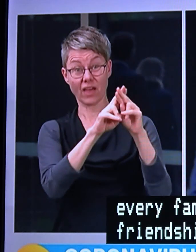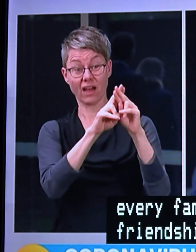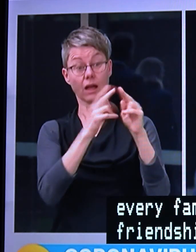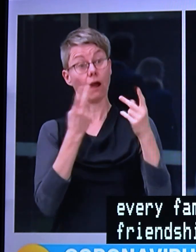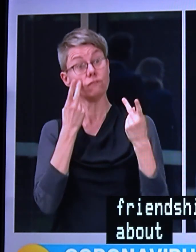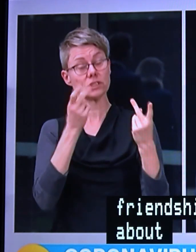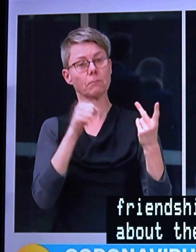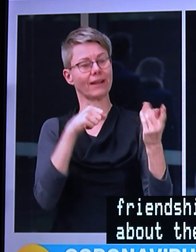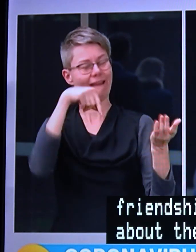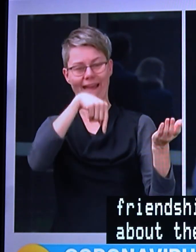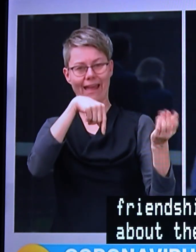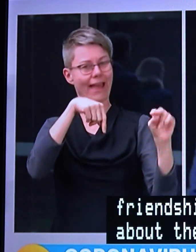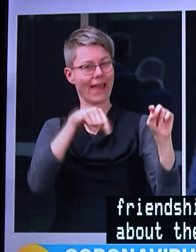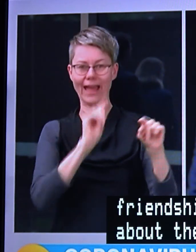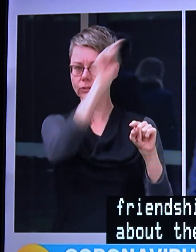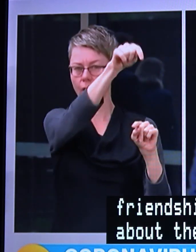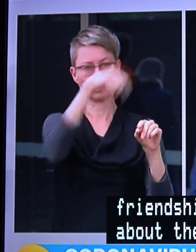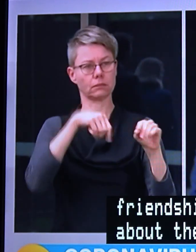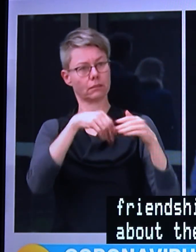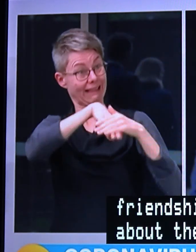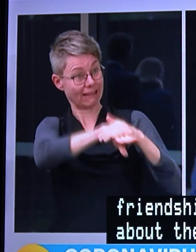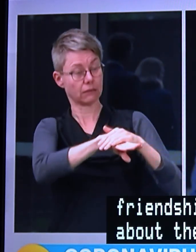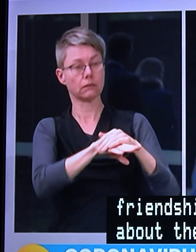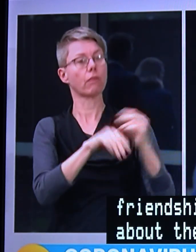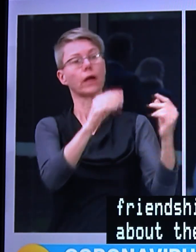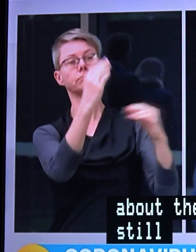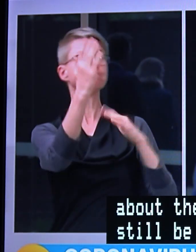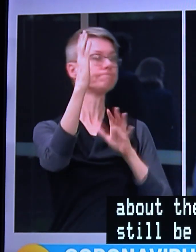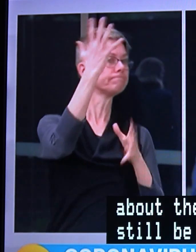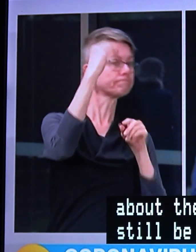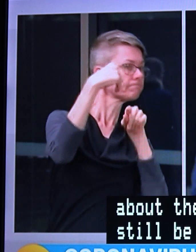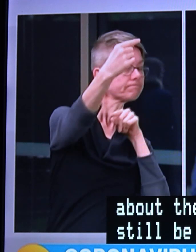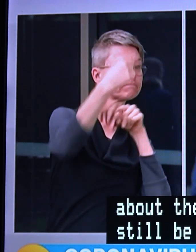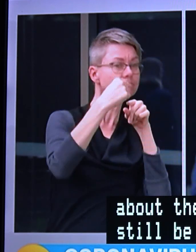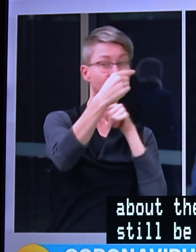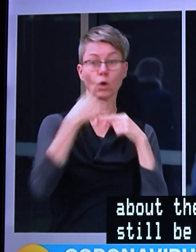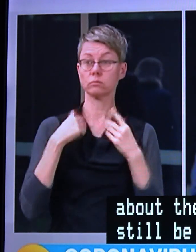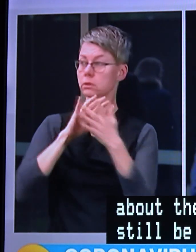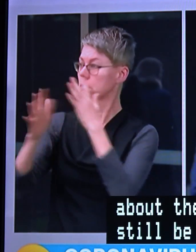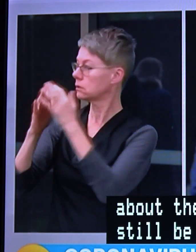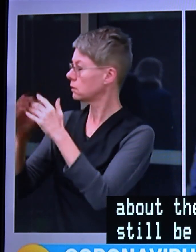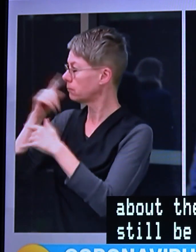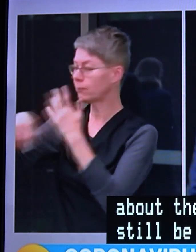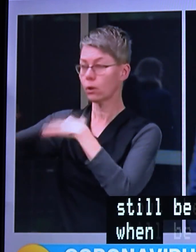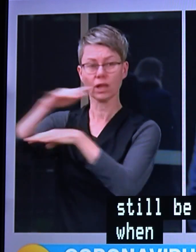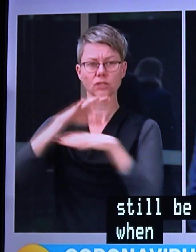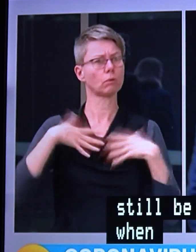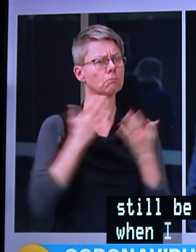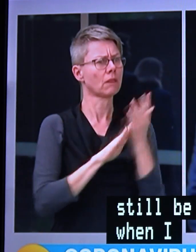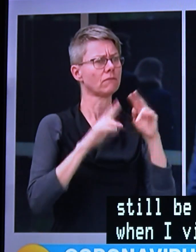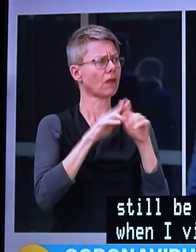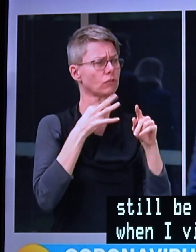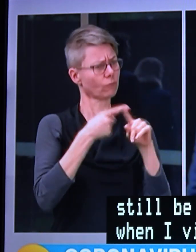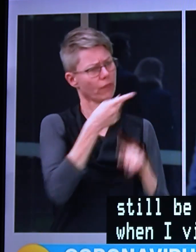home when I visit them, because I'm still in contact with a lot of people and I don't want to put my parents at risk, which is why I won't be going into their home. And